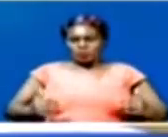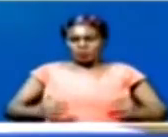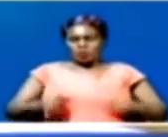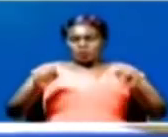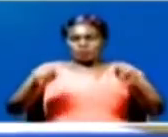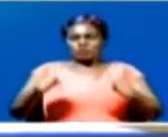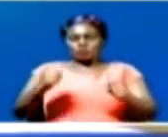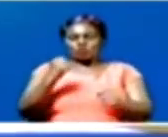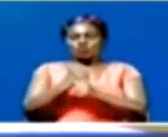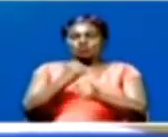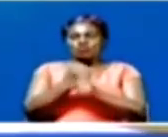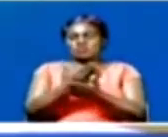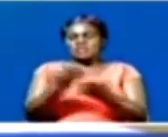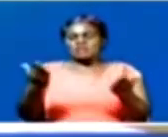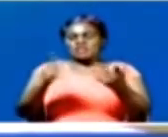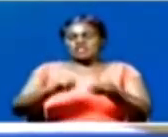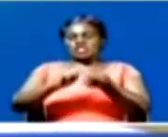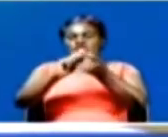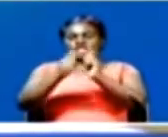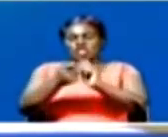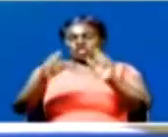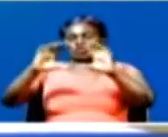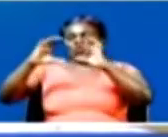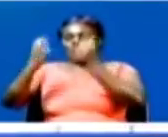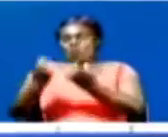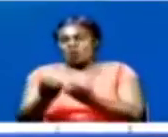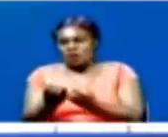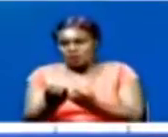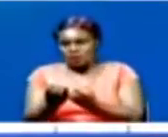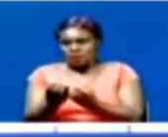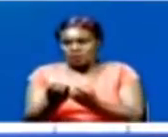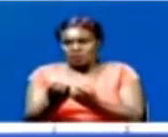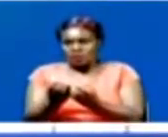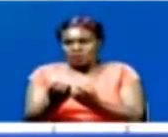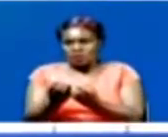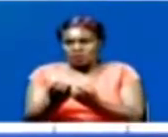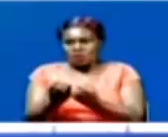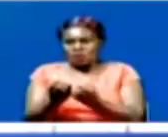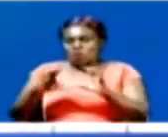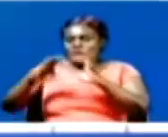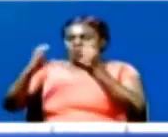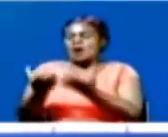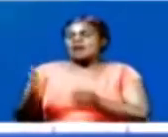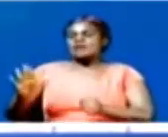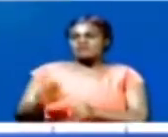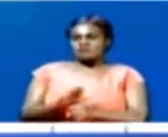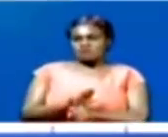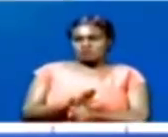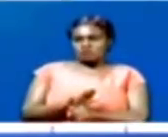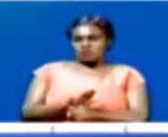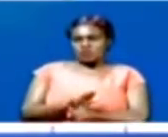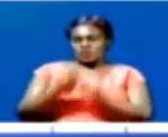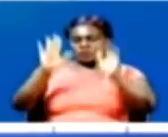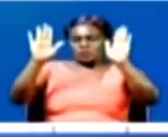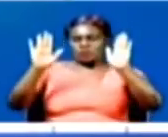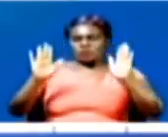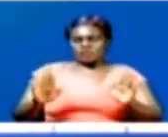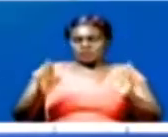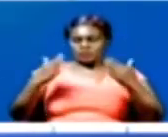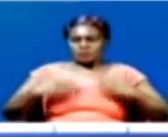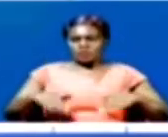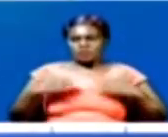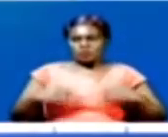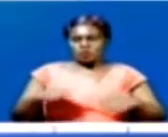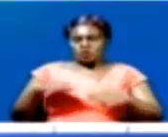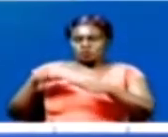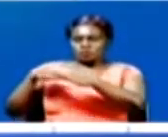can do something that can change the world. For the whole entire world, it is very important for the people to